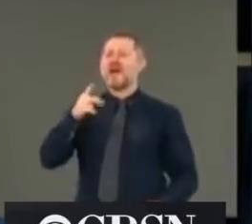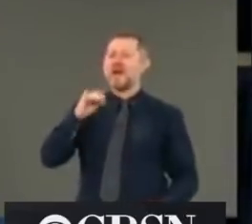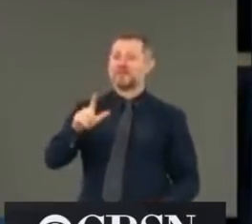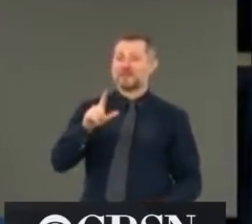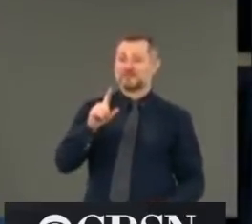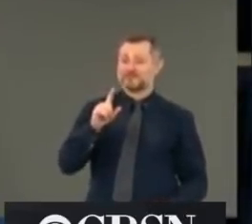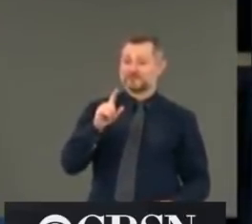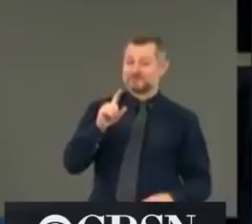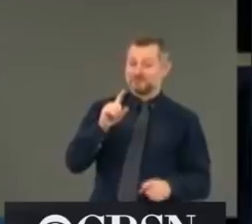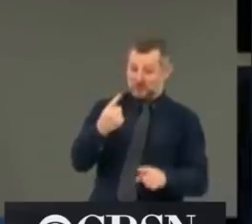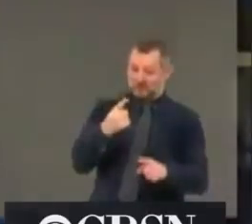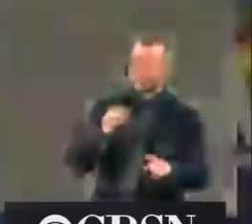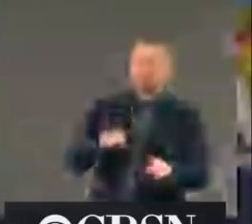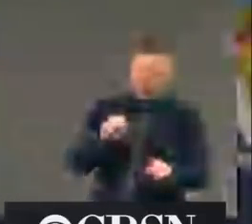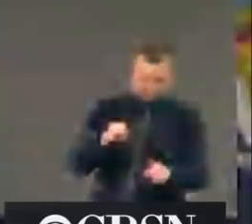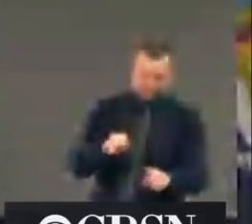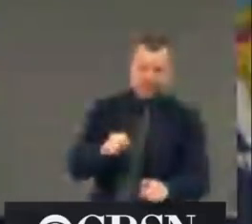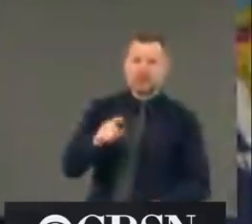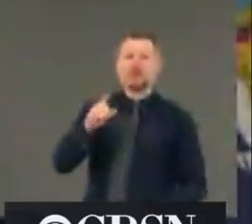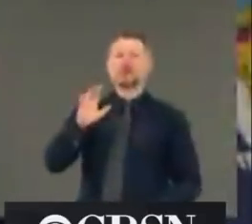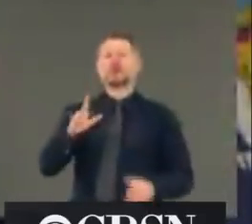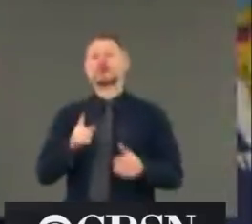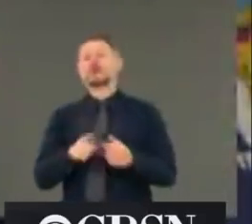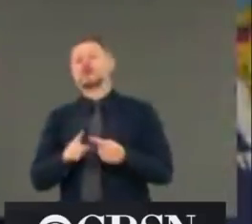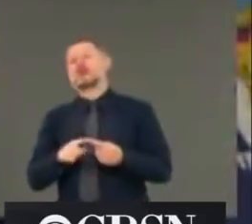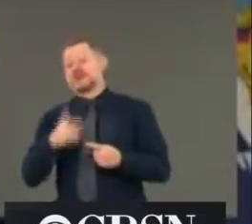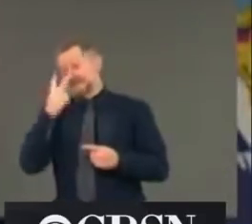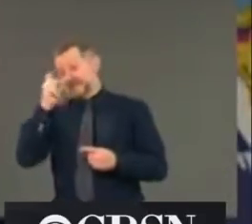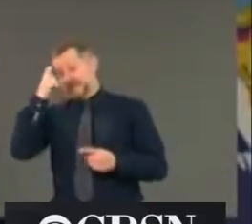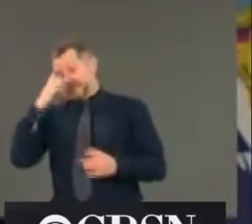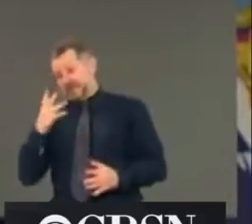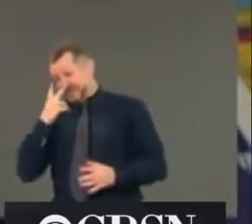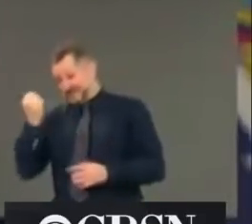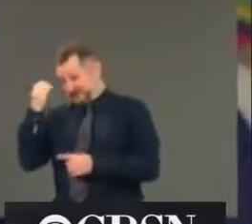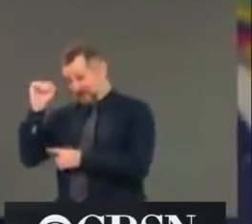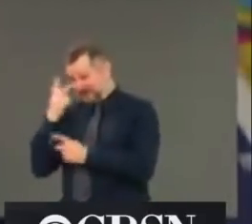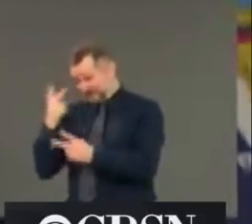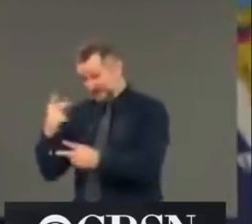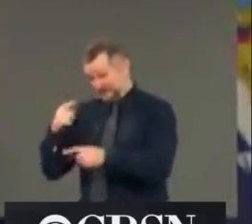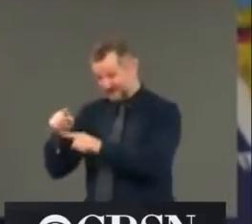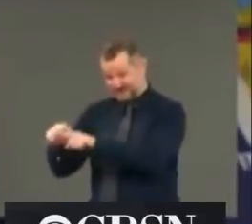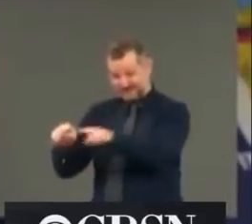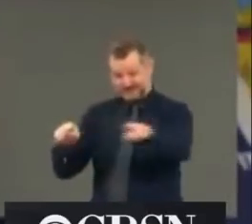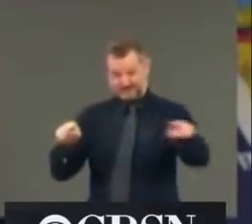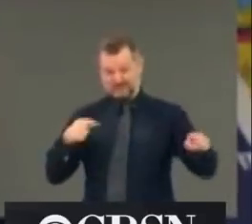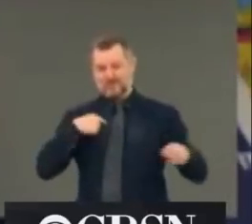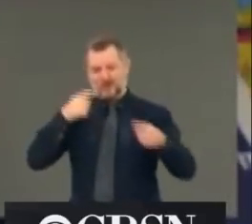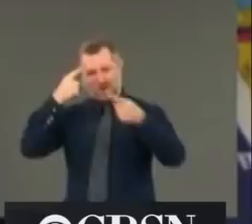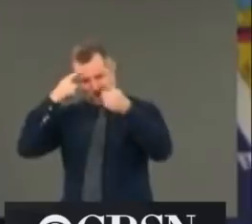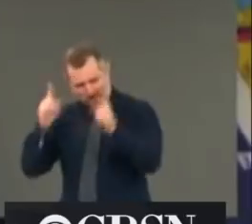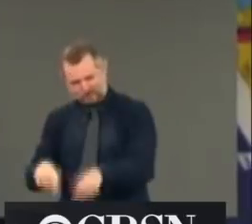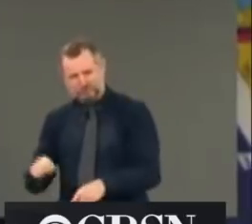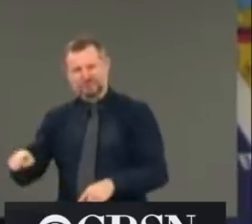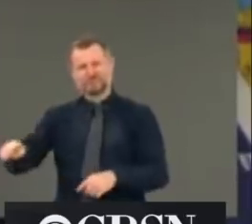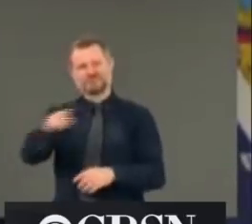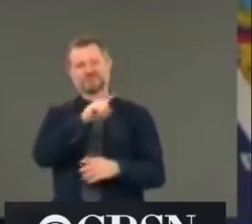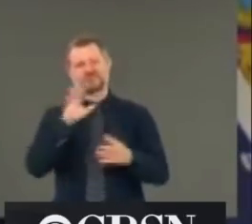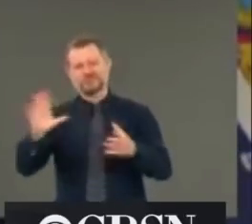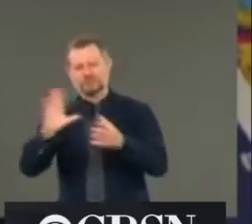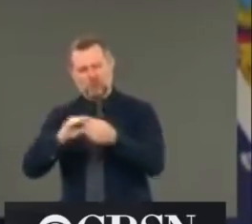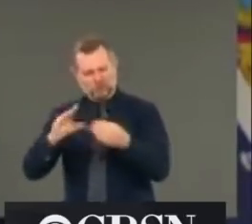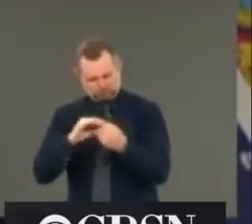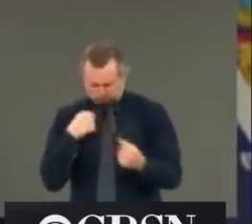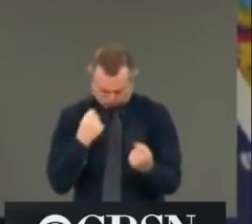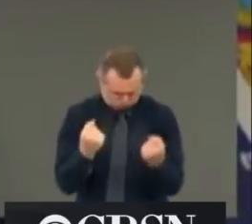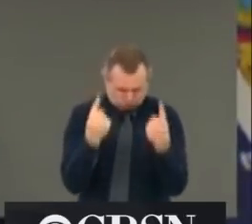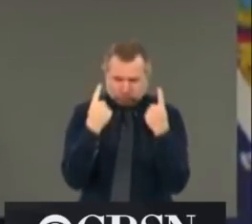way. You have these protests going on. I agree with the sentiment of the protesters.